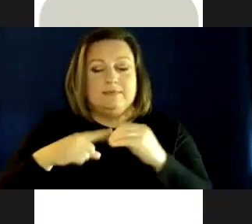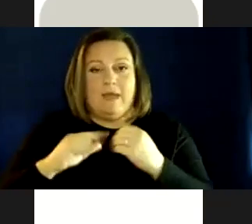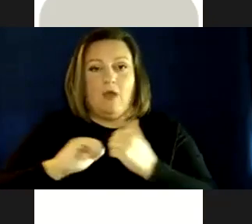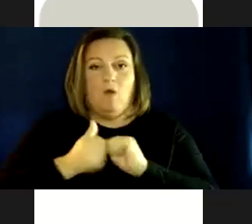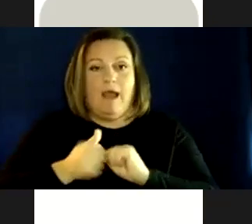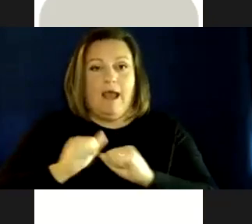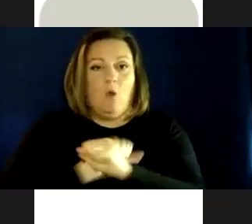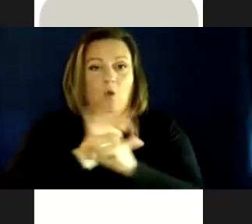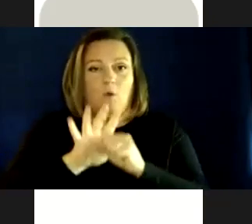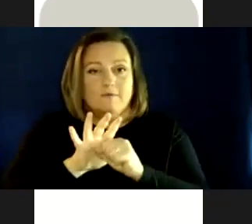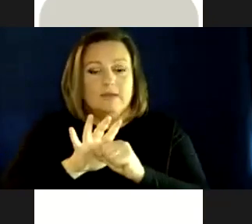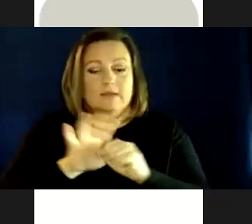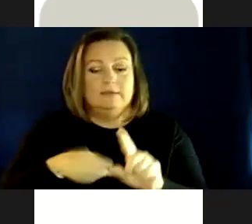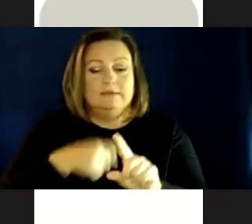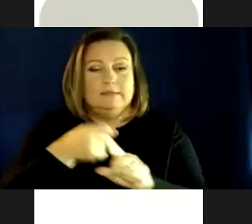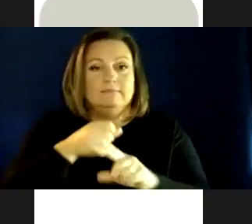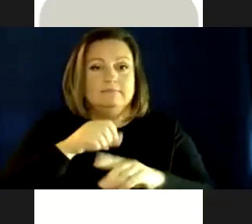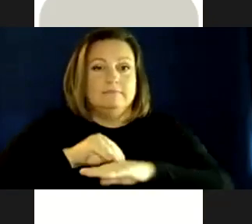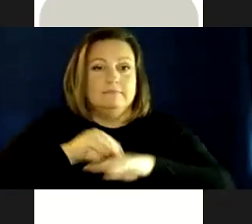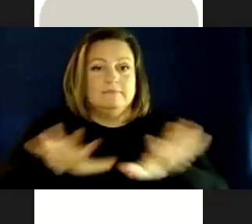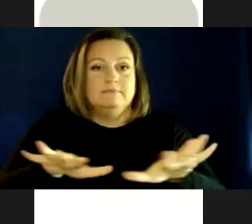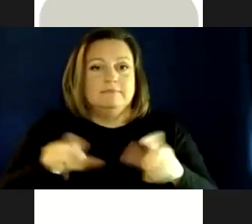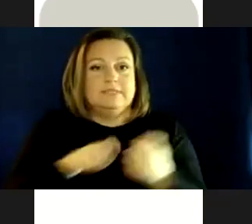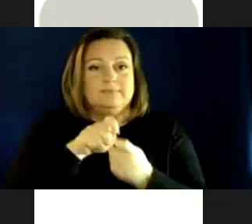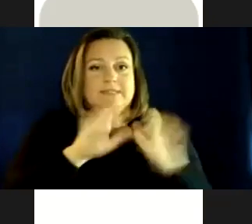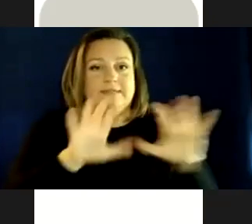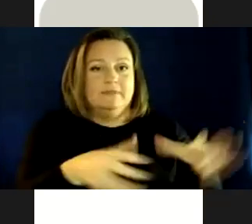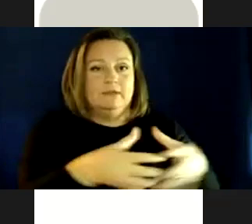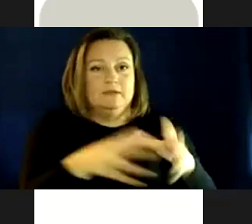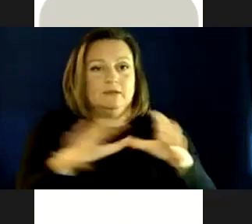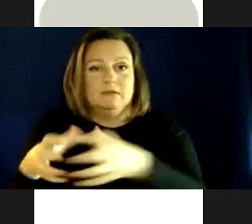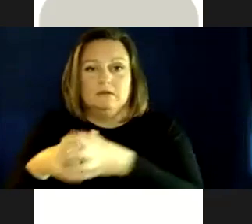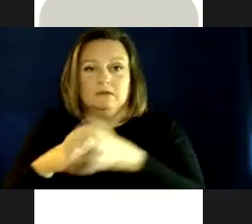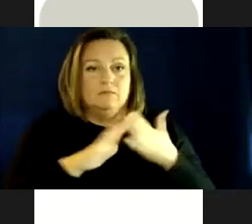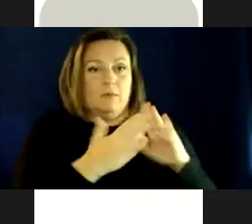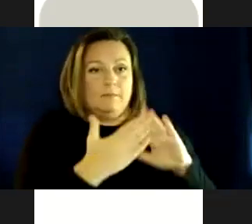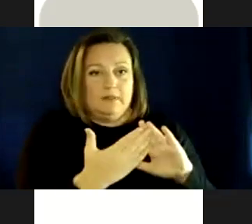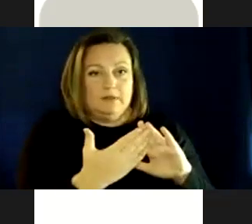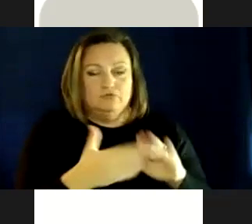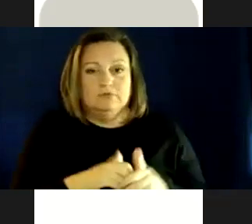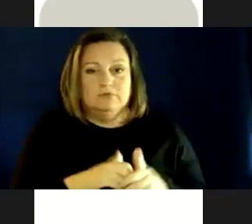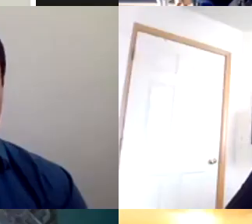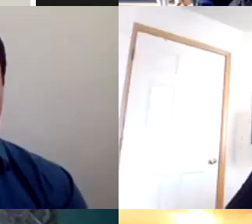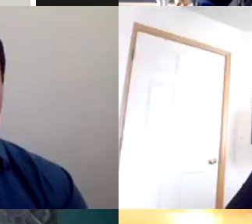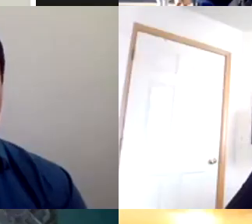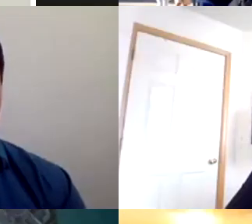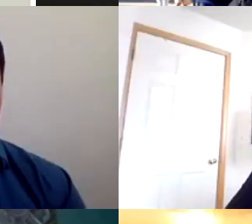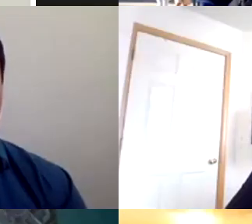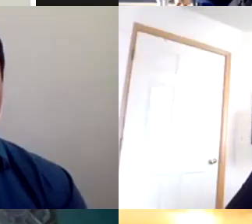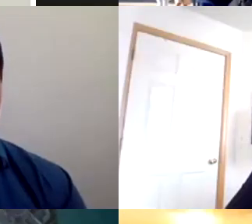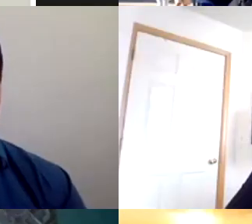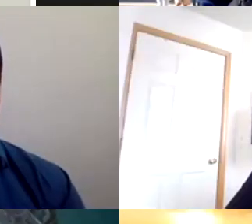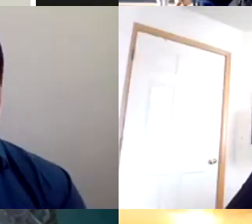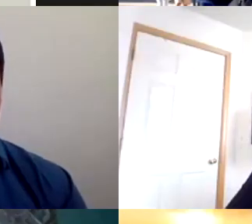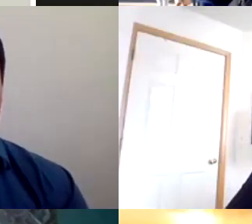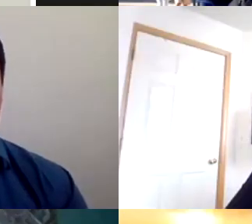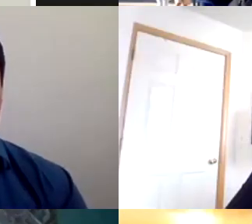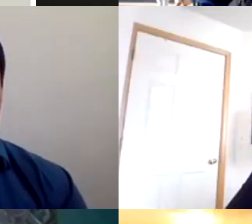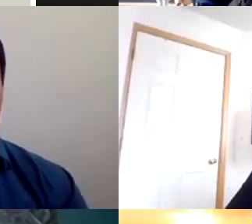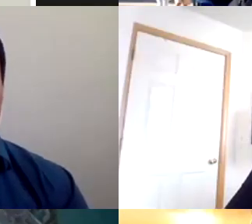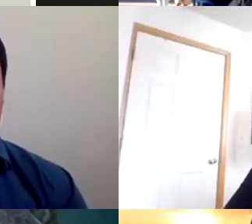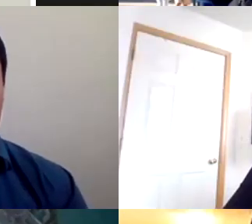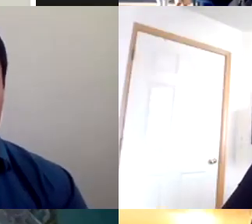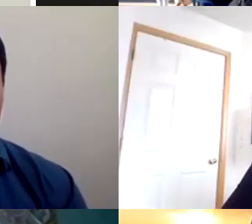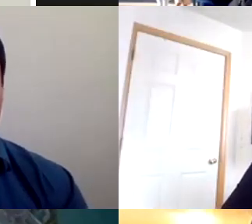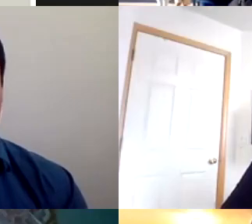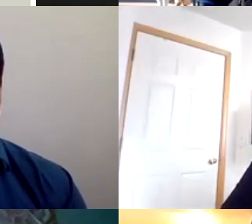is impacting specific populations. And I'm also thinking about both of your backgrounds in public health.